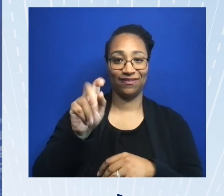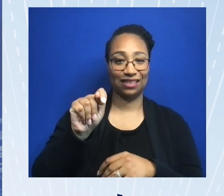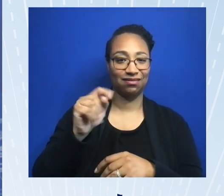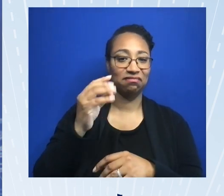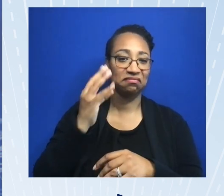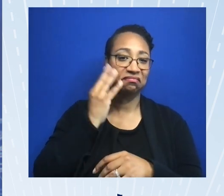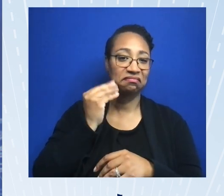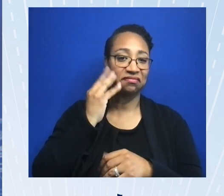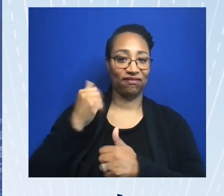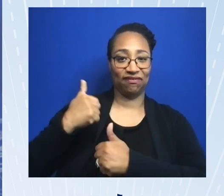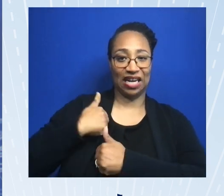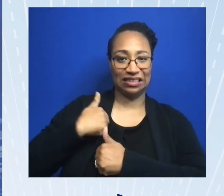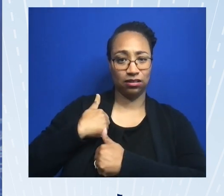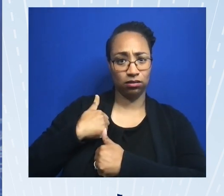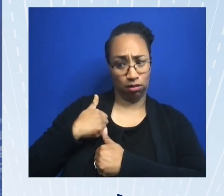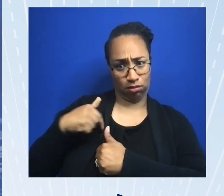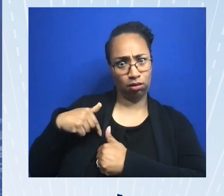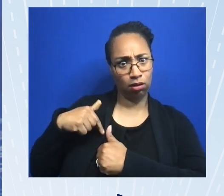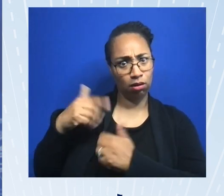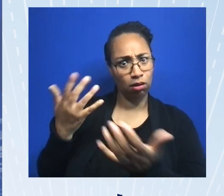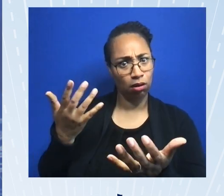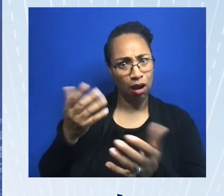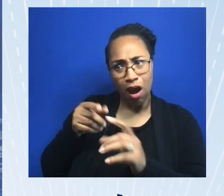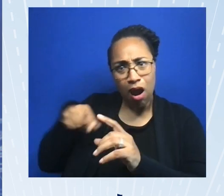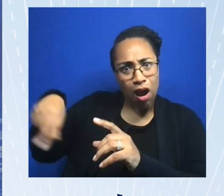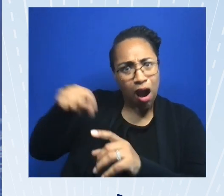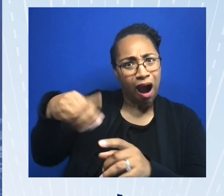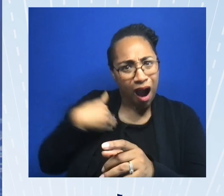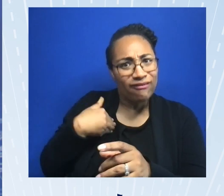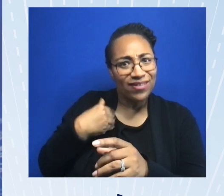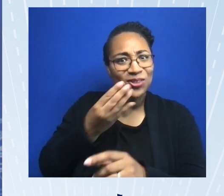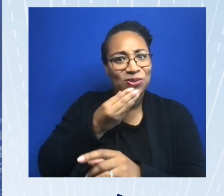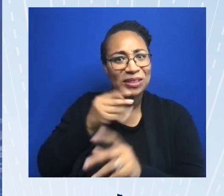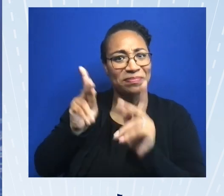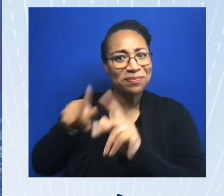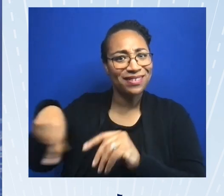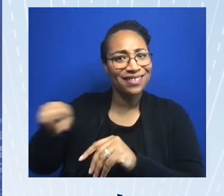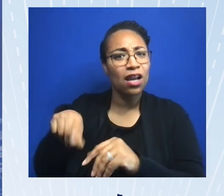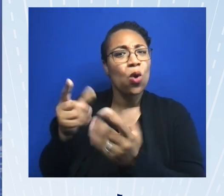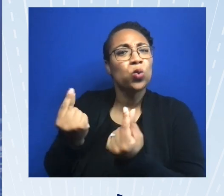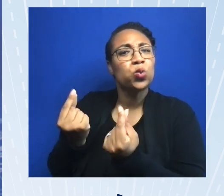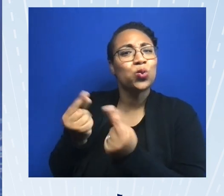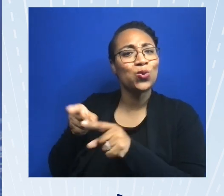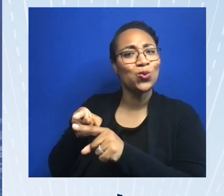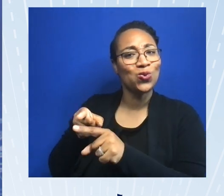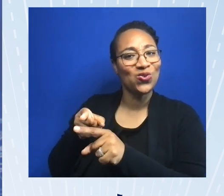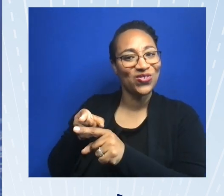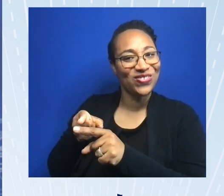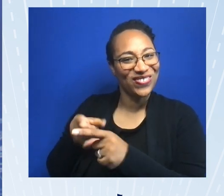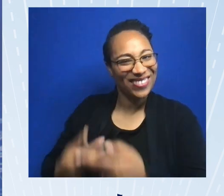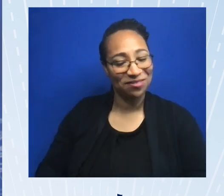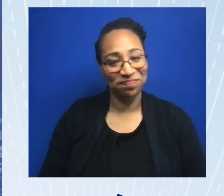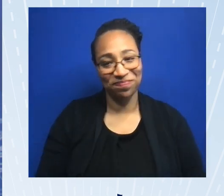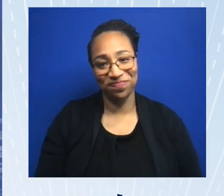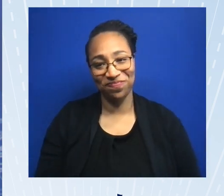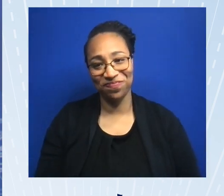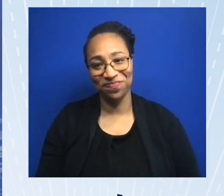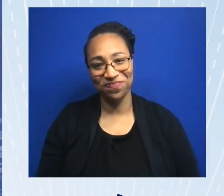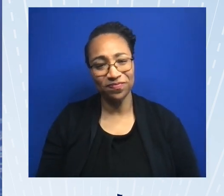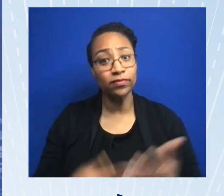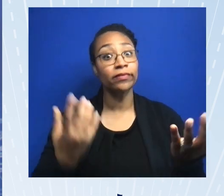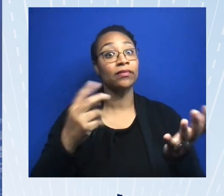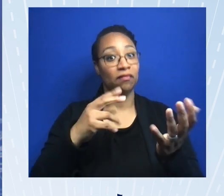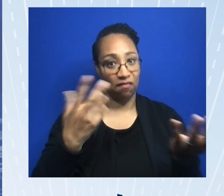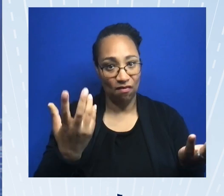the Council of American Jewish Museums to host a summit for museums, libraries, archives, and patrons